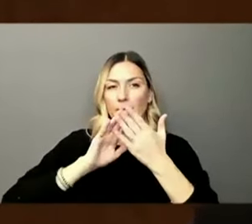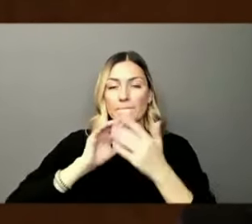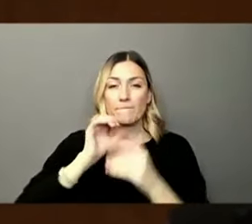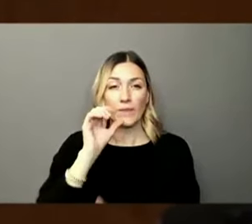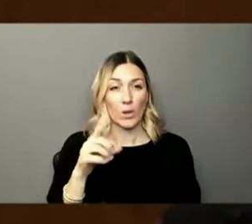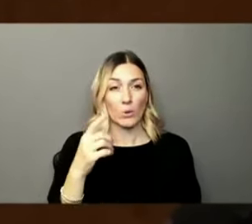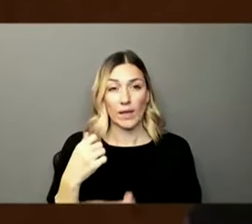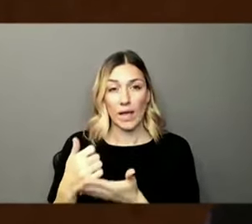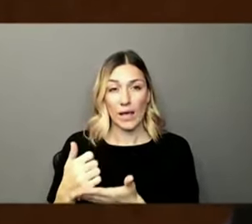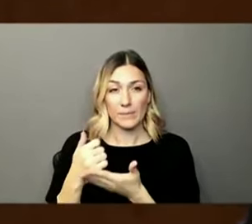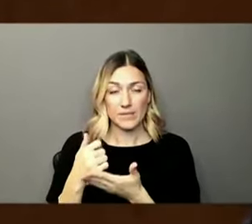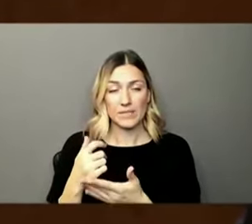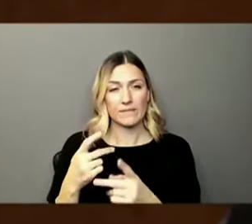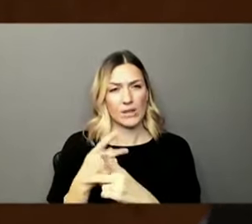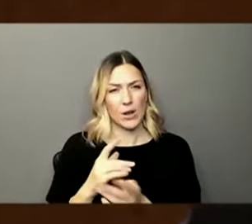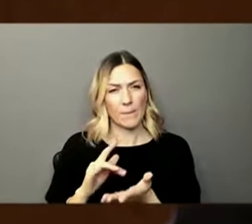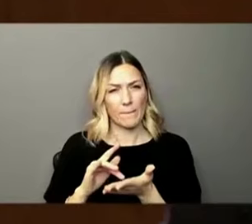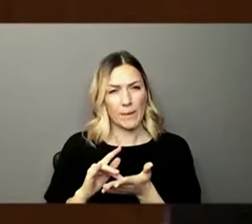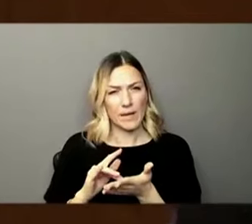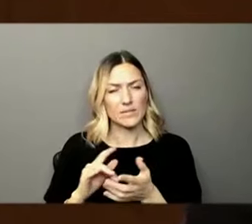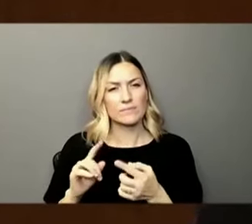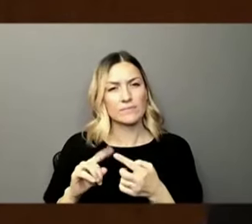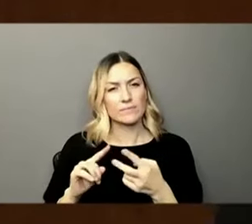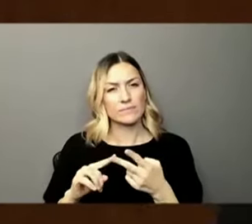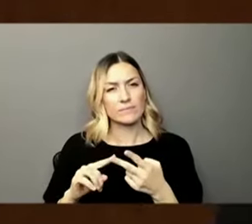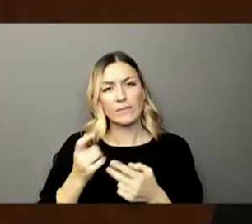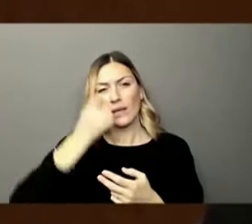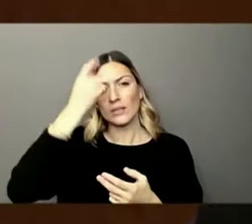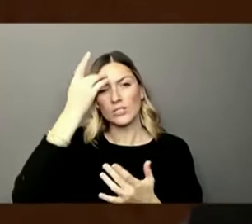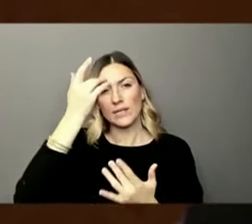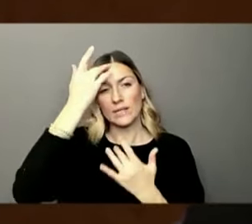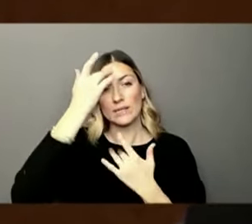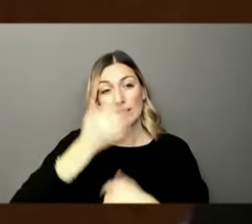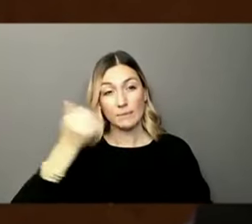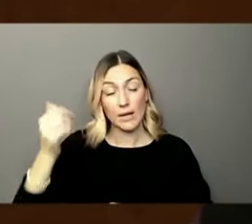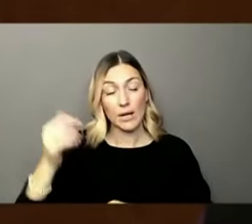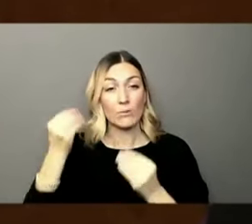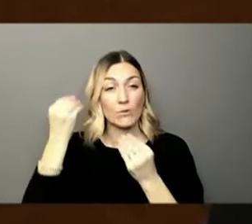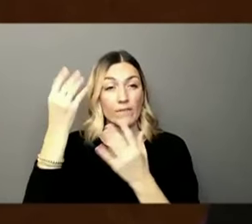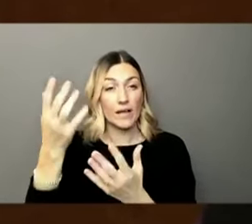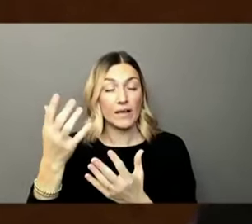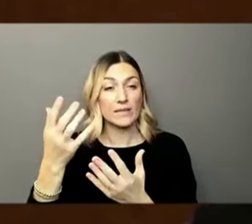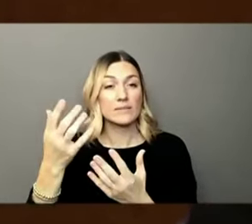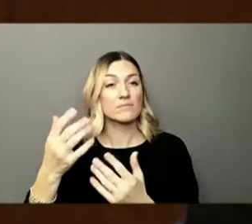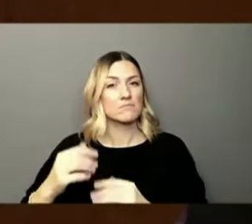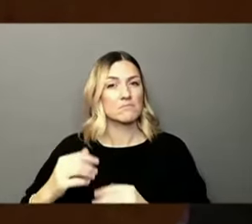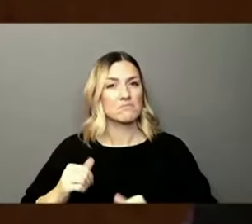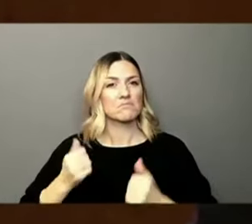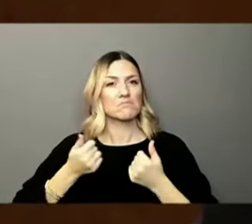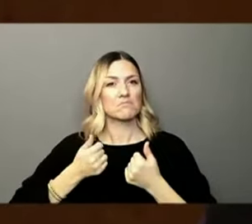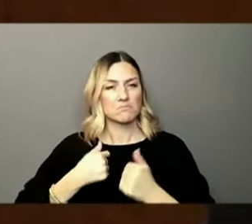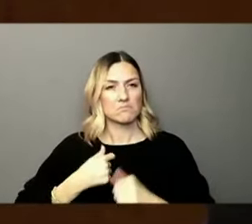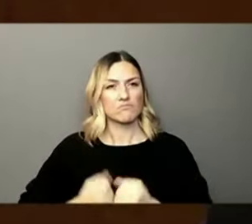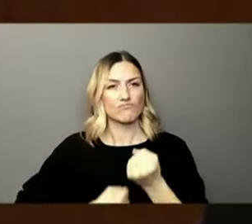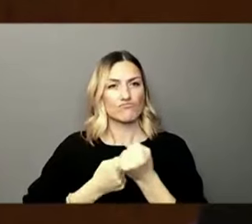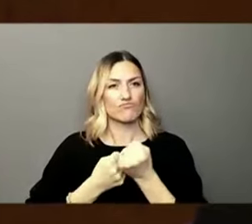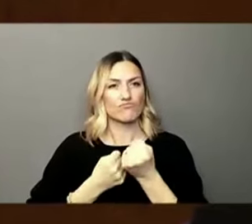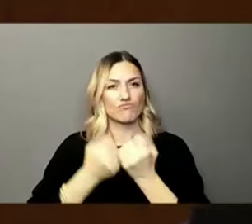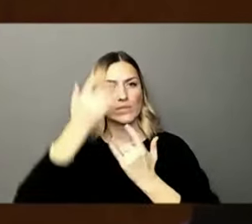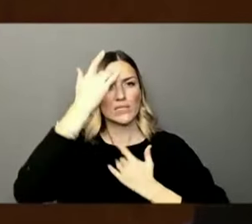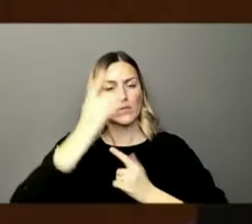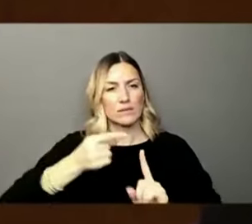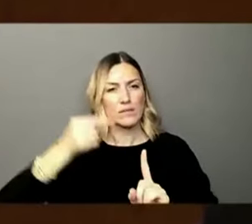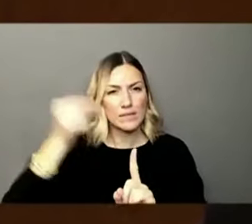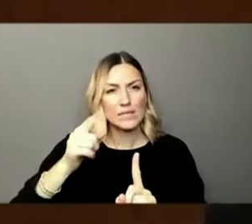us target medications, helps us understand the disease better, also provides credence to this disease. We can now point to something. This is a